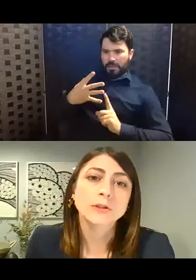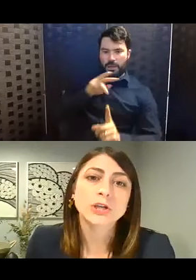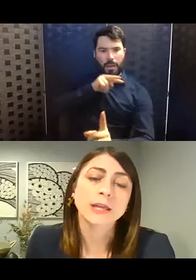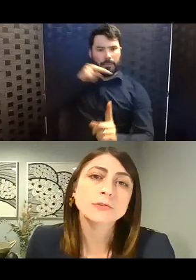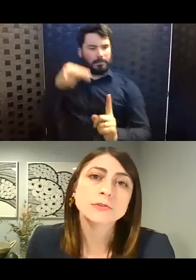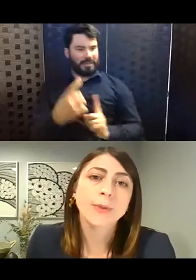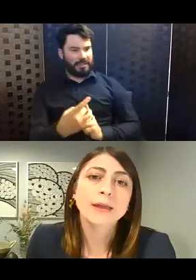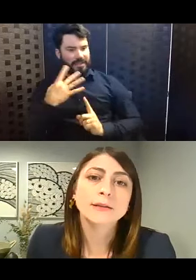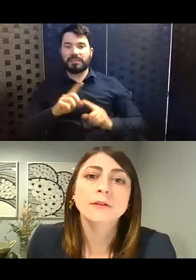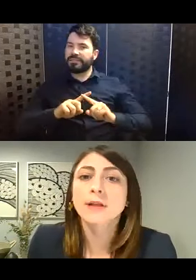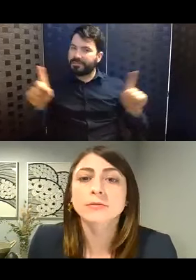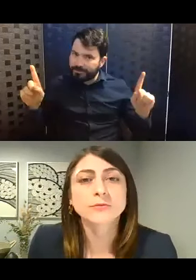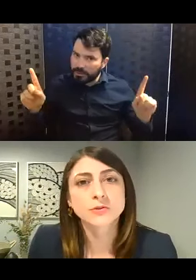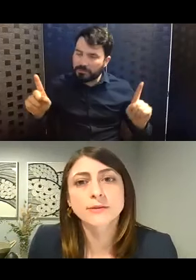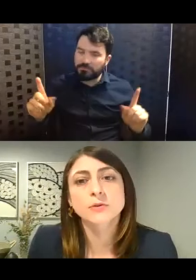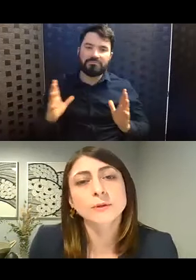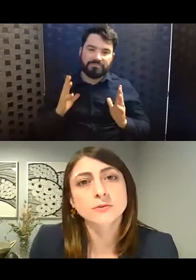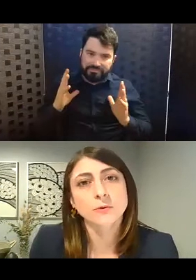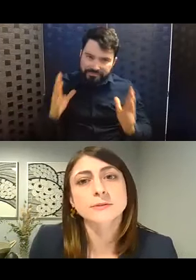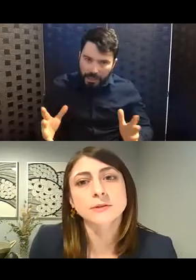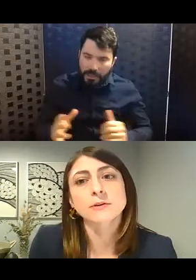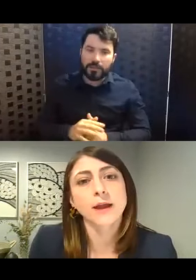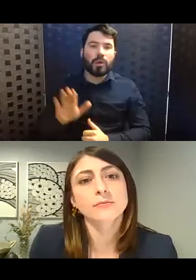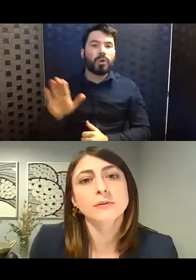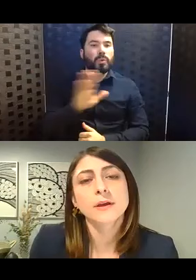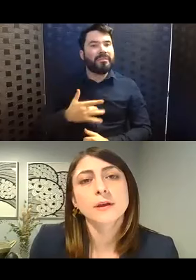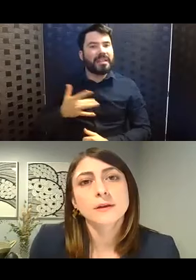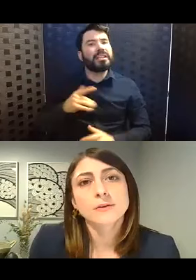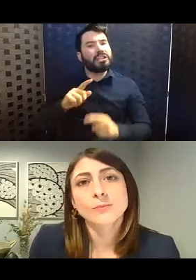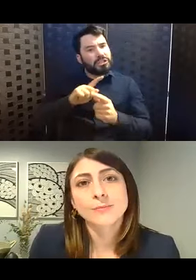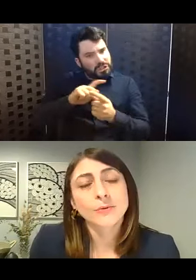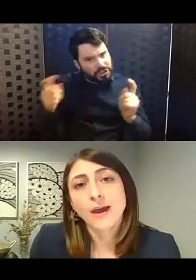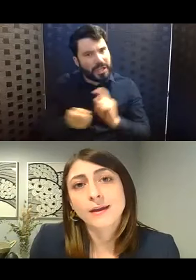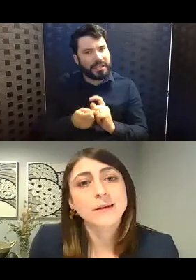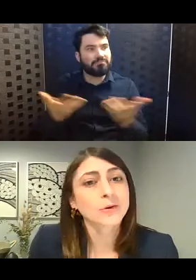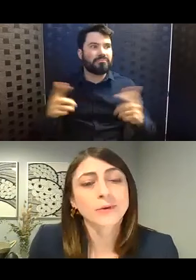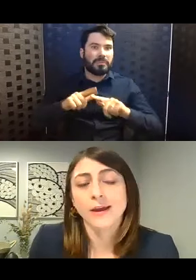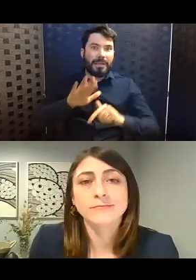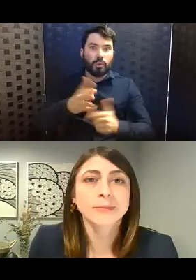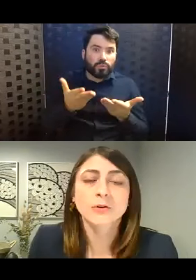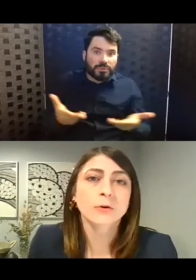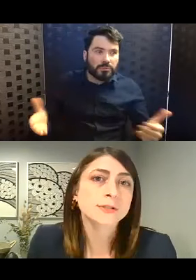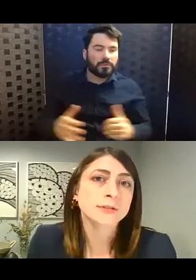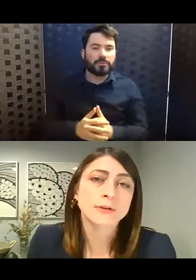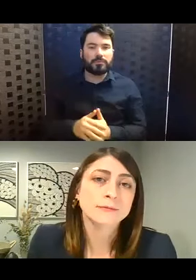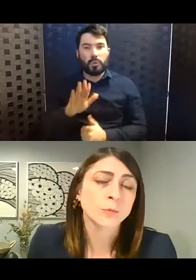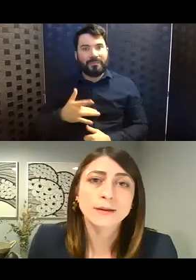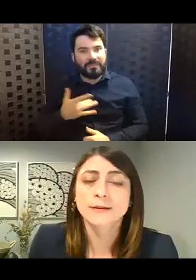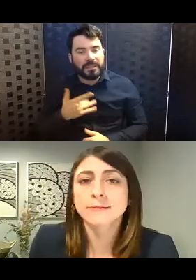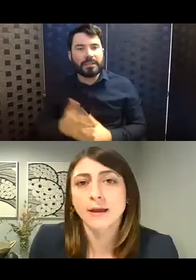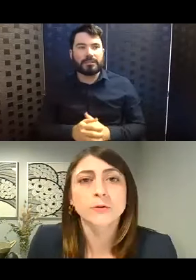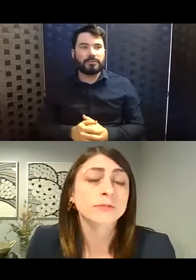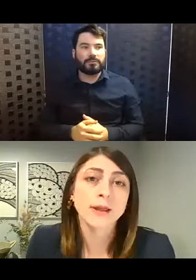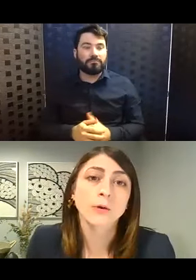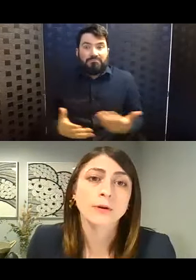can and will change depending on the level of stress or resources in your life. You might be okay and not okay in the course of a week,